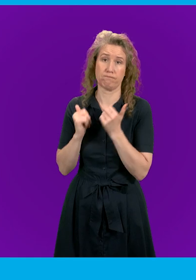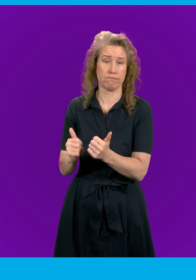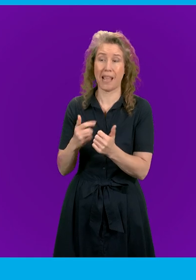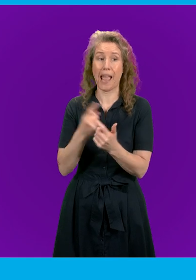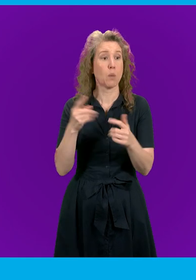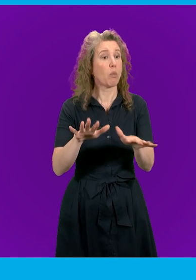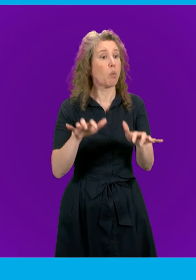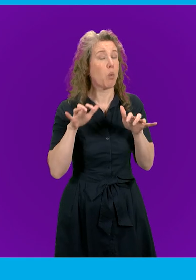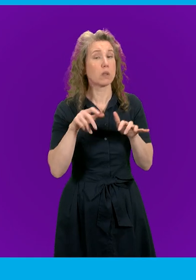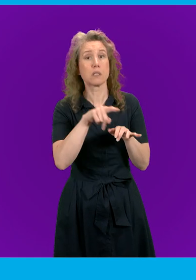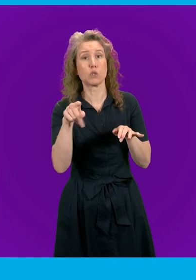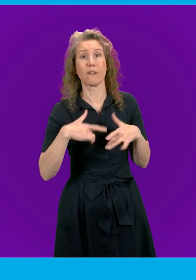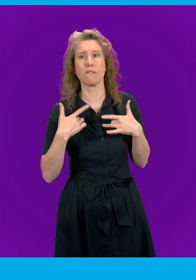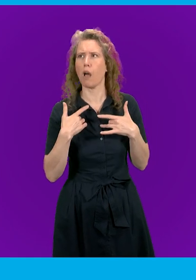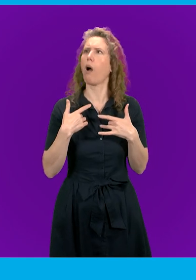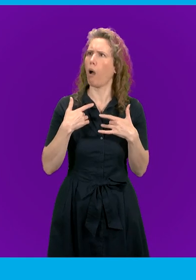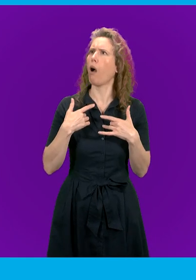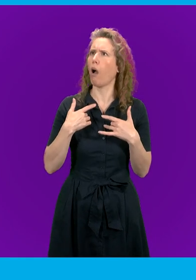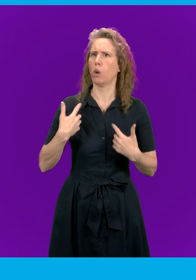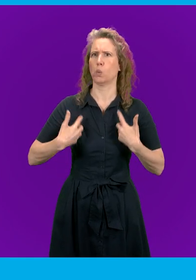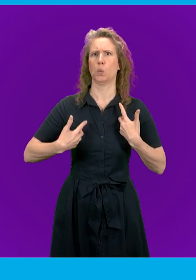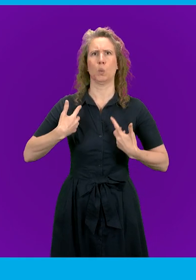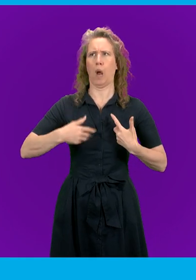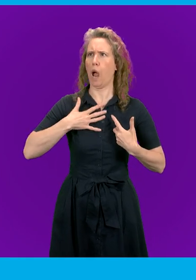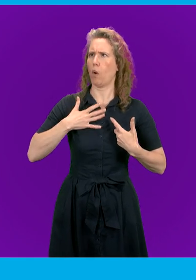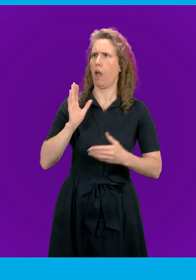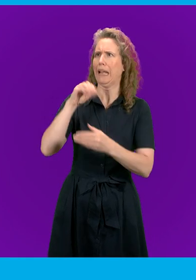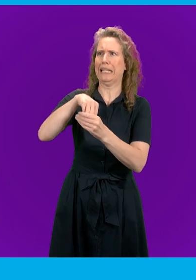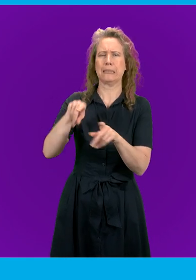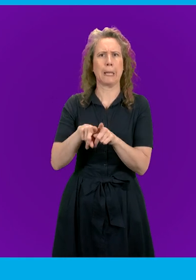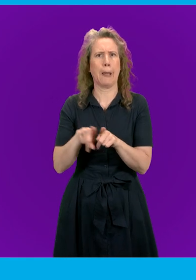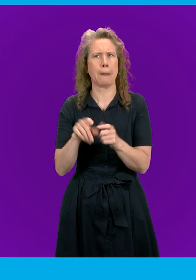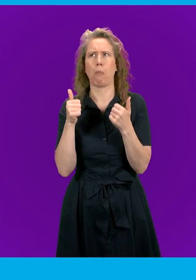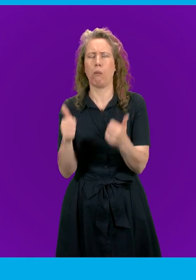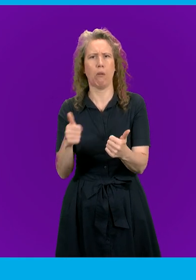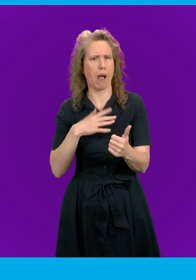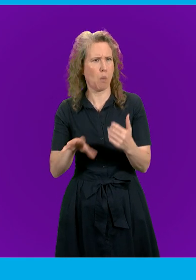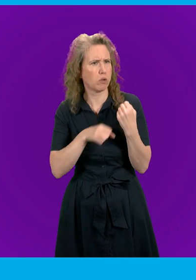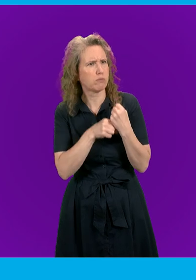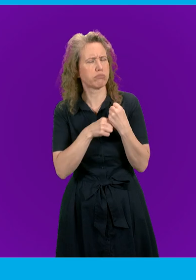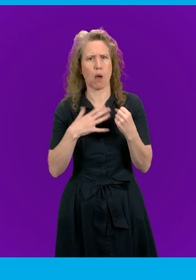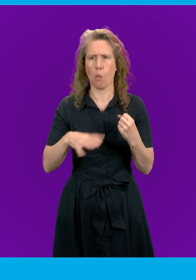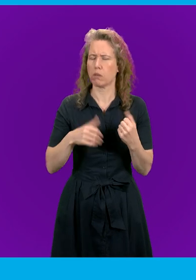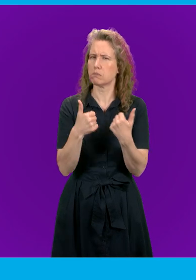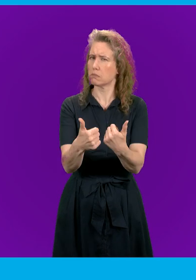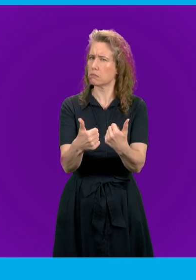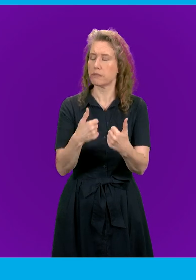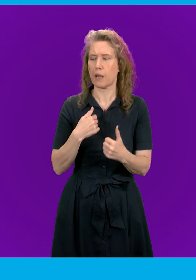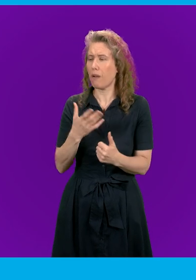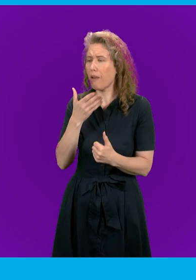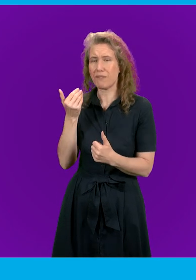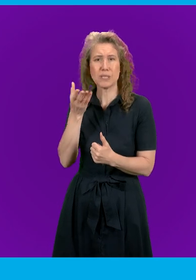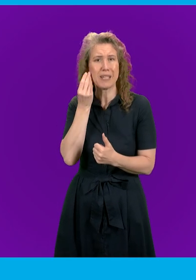anyone in the audience who might feel inspired to take up that cause. It's been lovely to hear